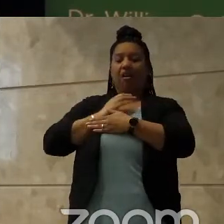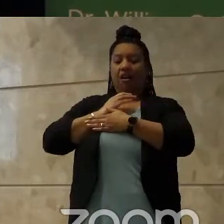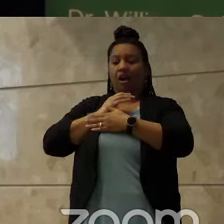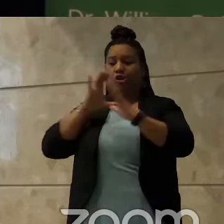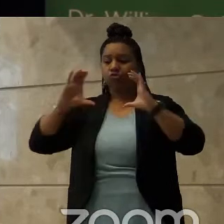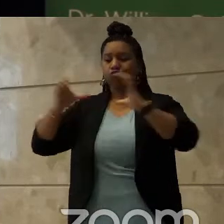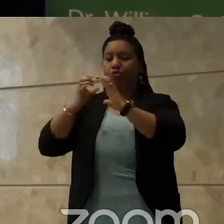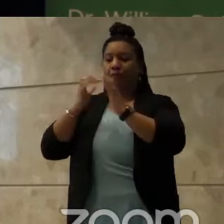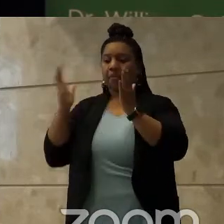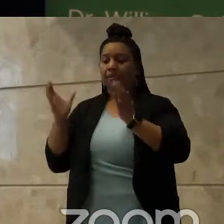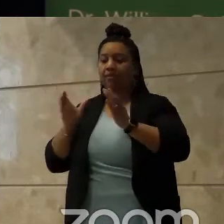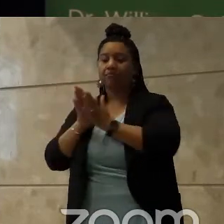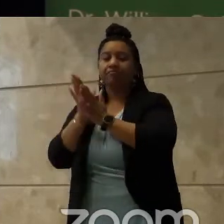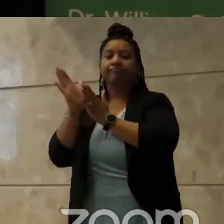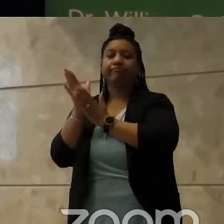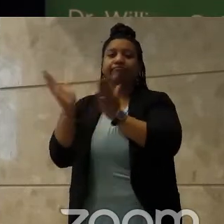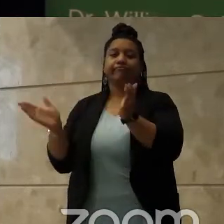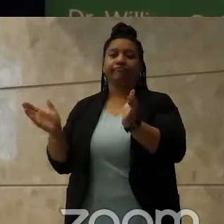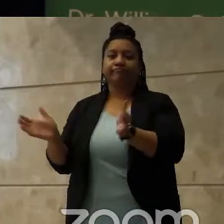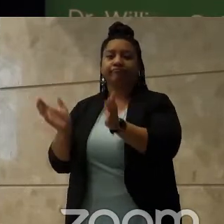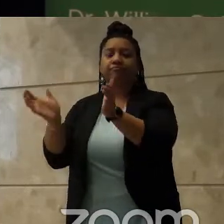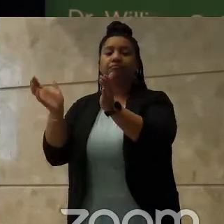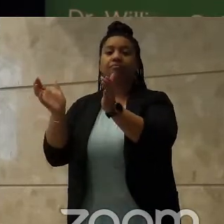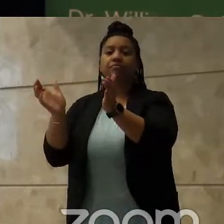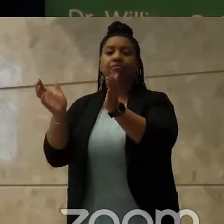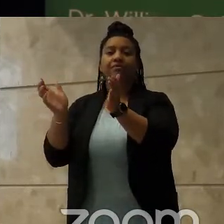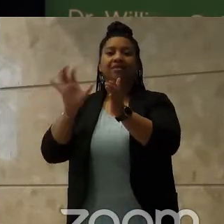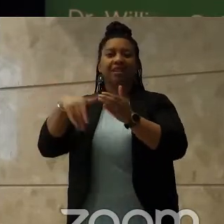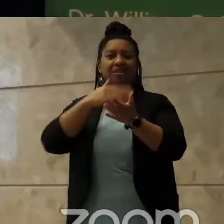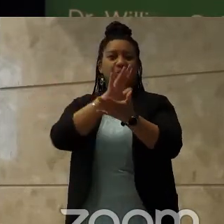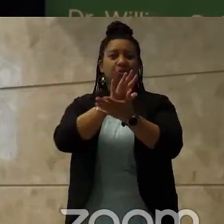comeuppance. We need a different experience.